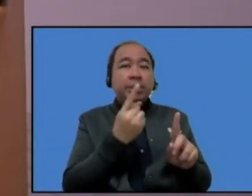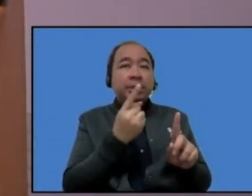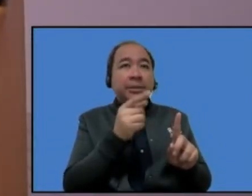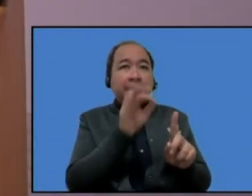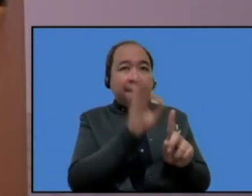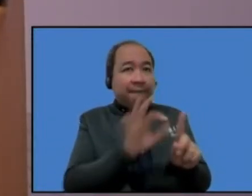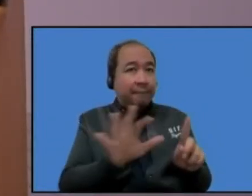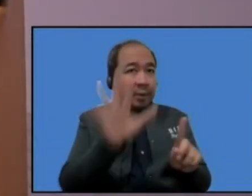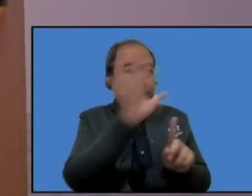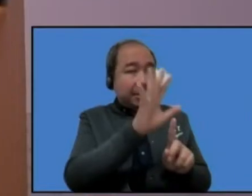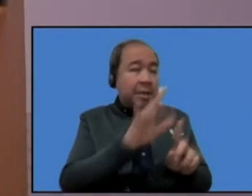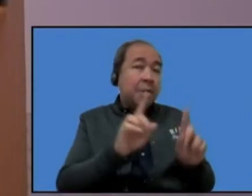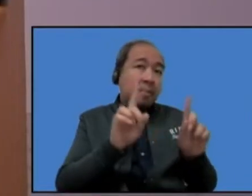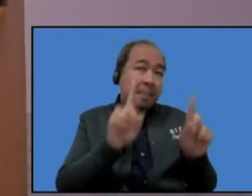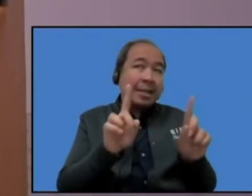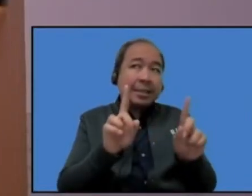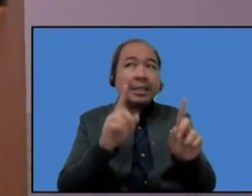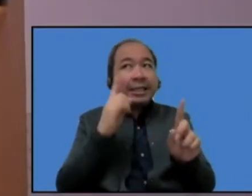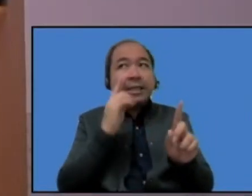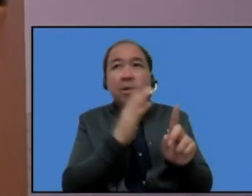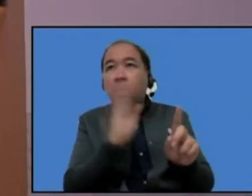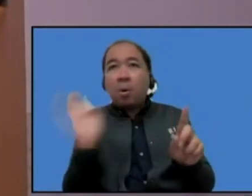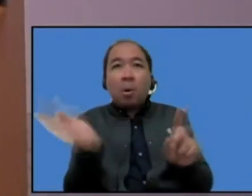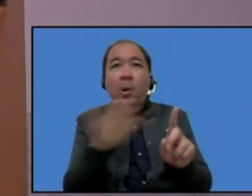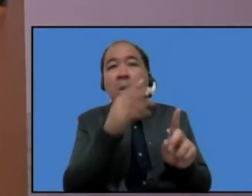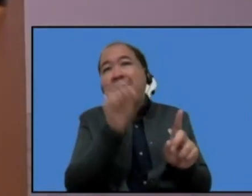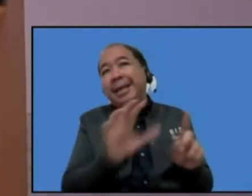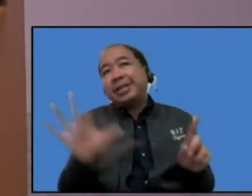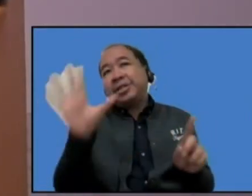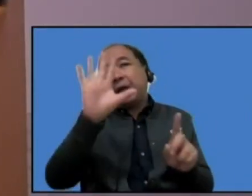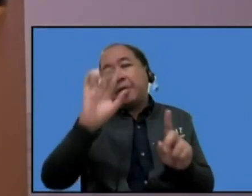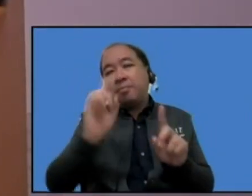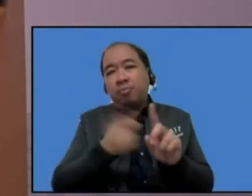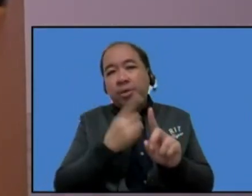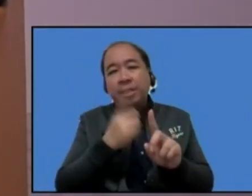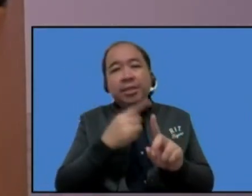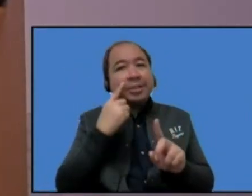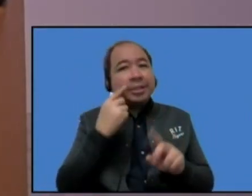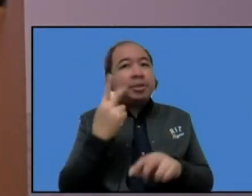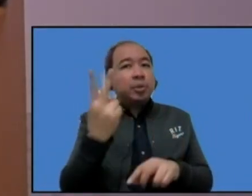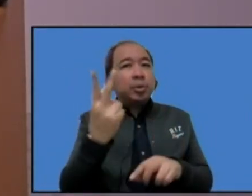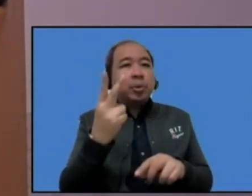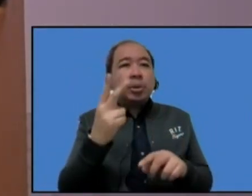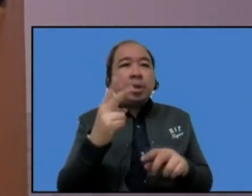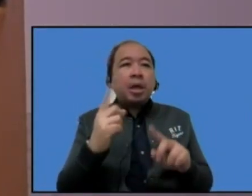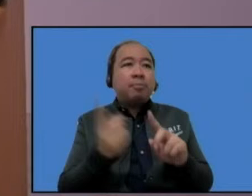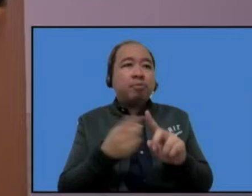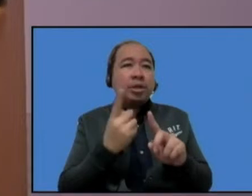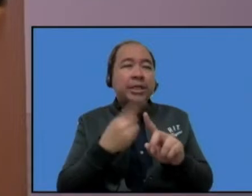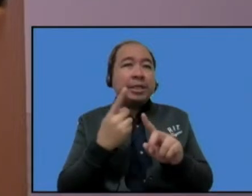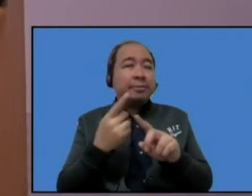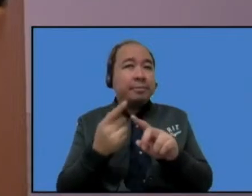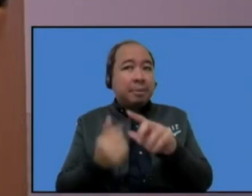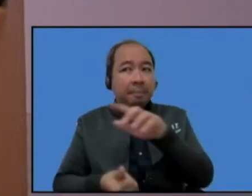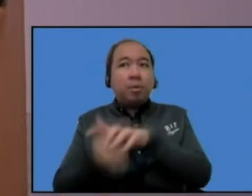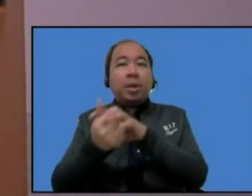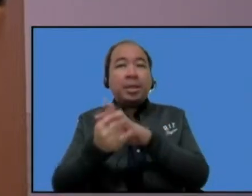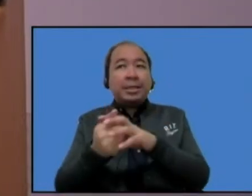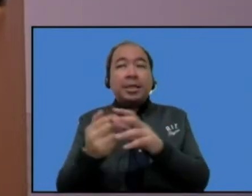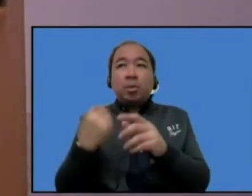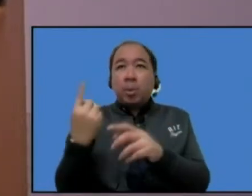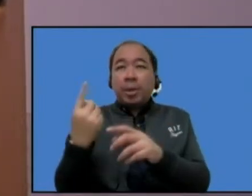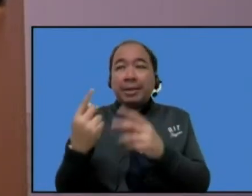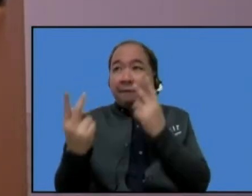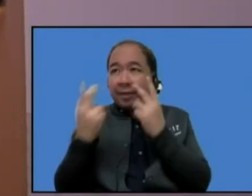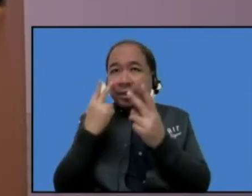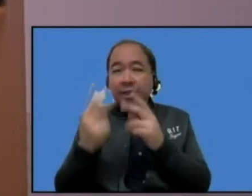very much a priority of Asia as well. So I would leave it at those two kind of priorities as surfaced. One very visibly, one is there,